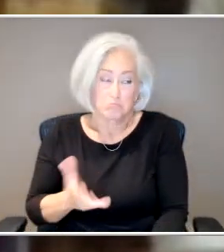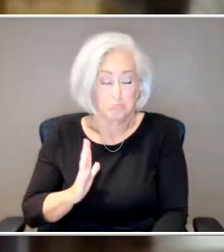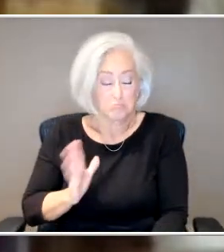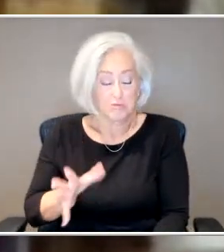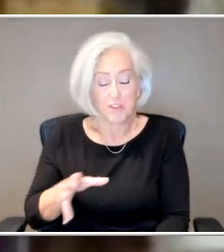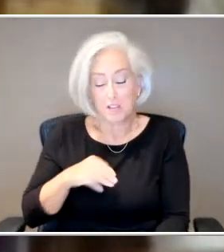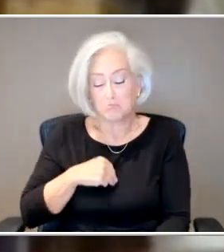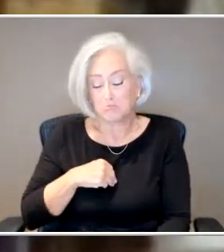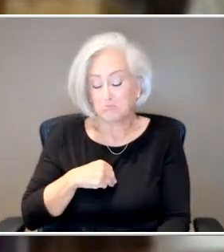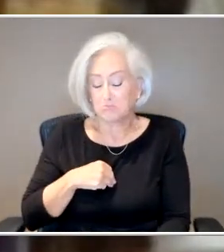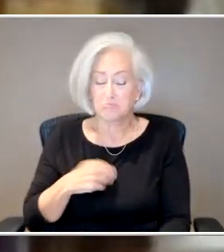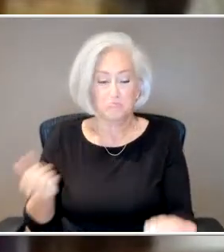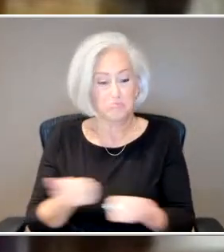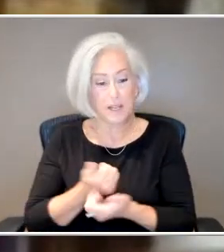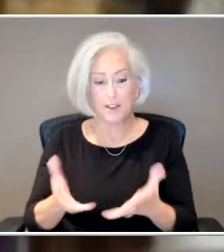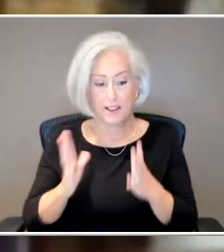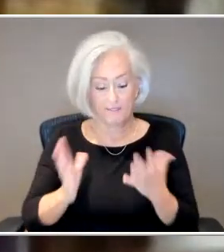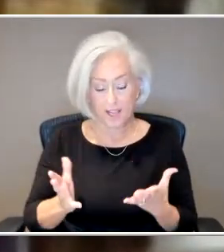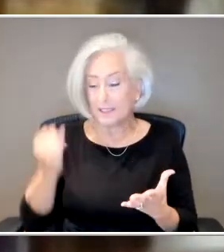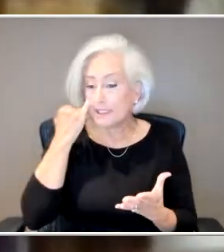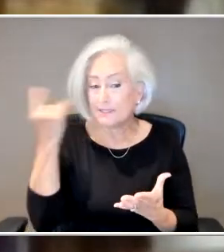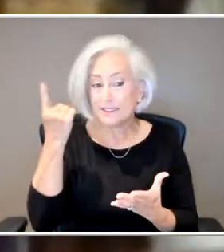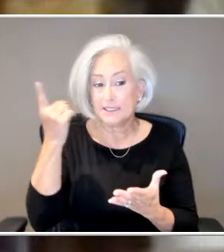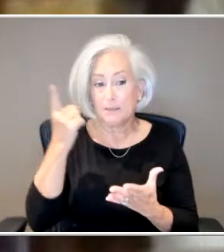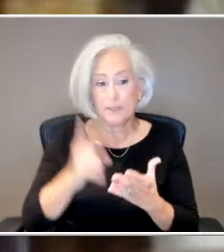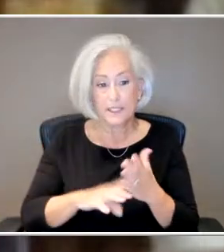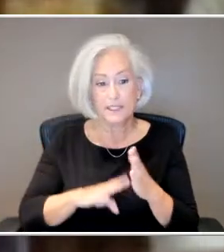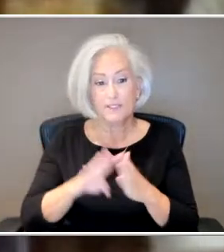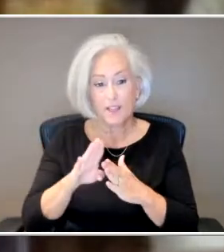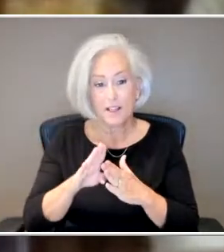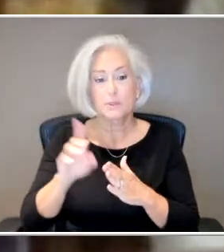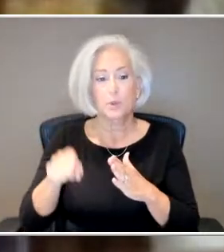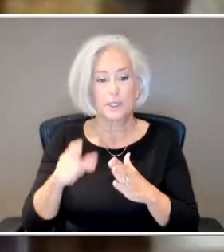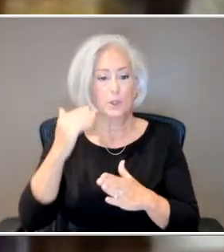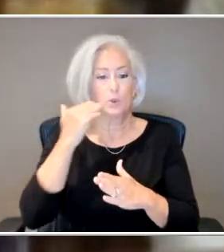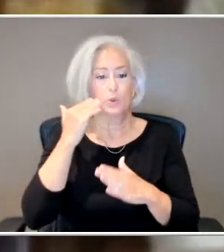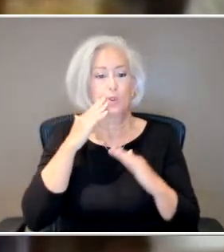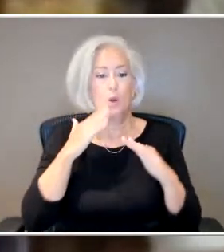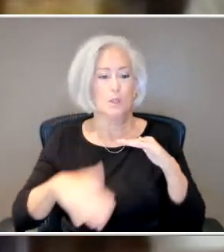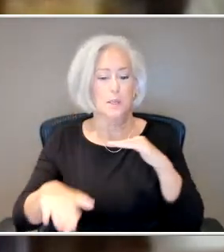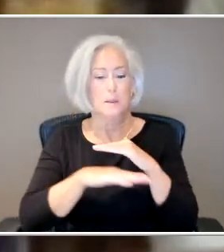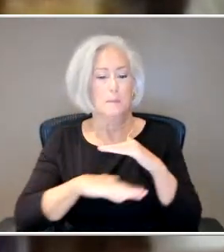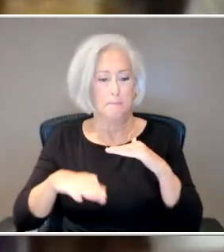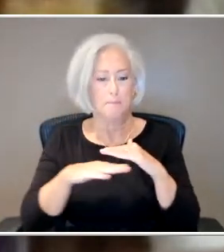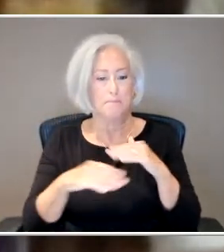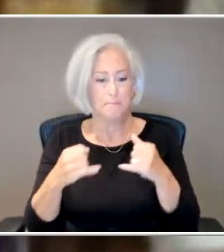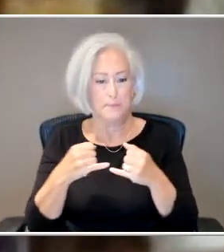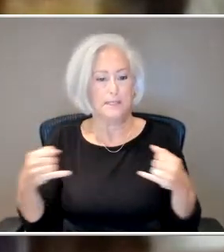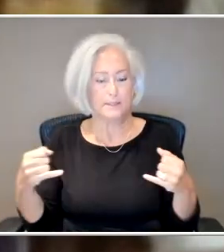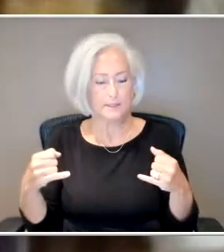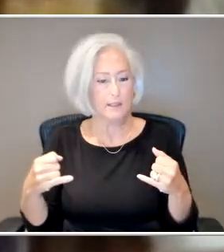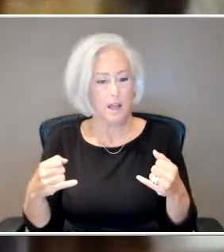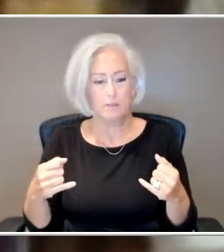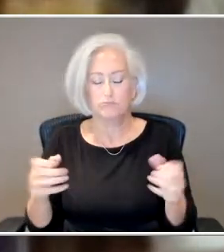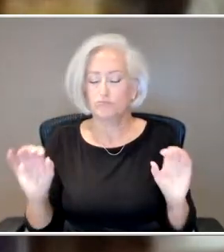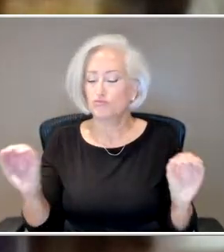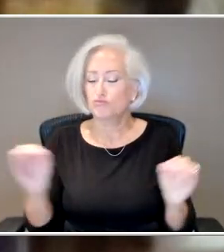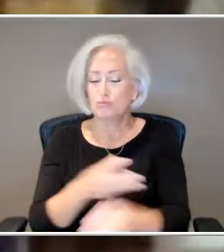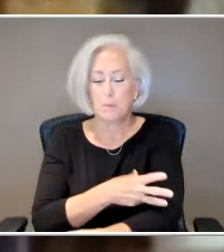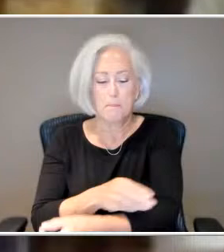said, if it ever develops, we just need a baseline. Sounded reasonable to me. It was just a blood